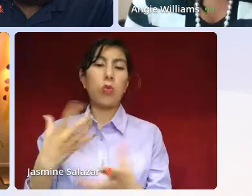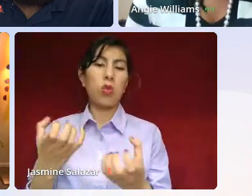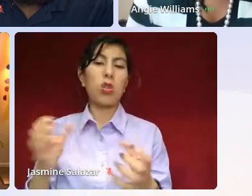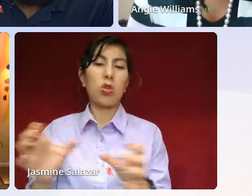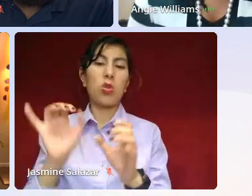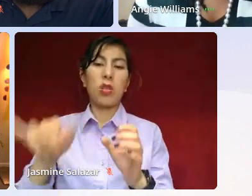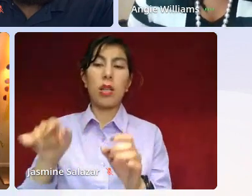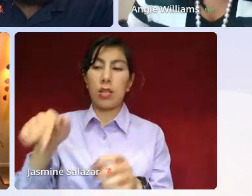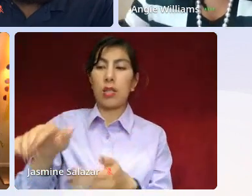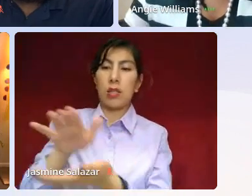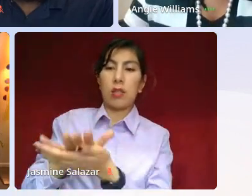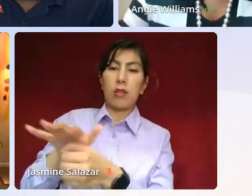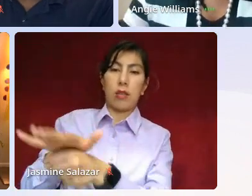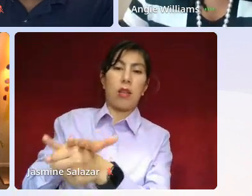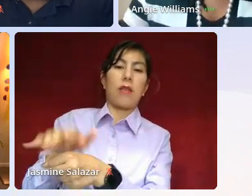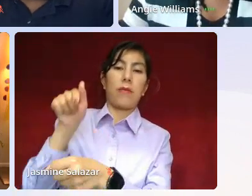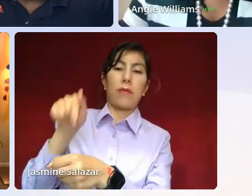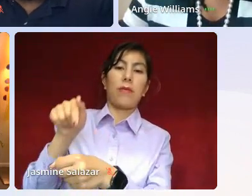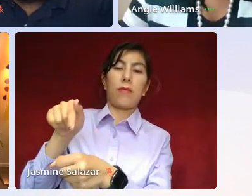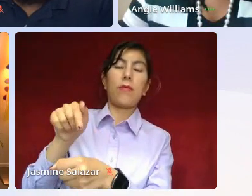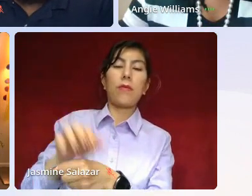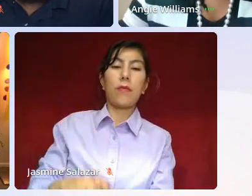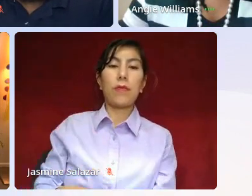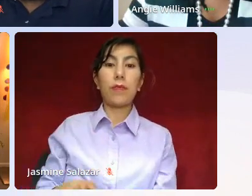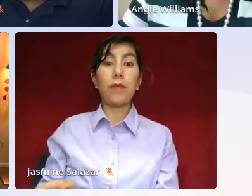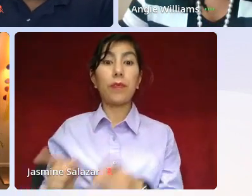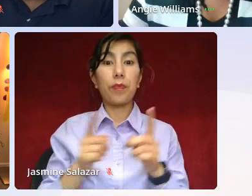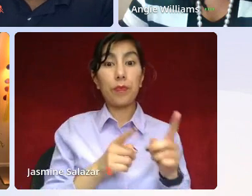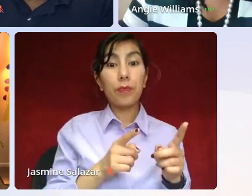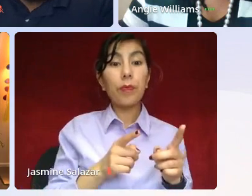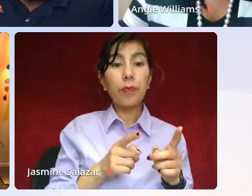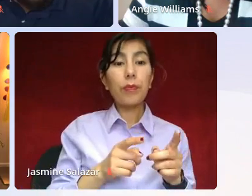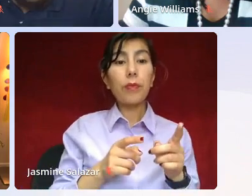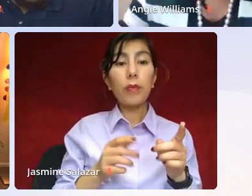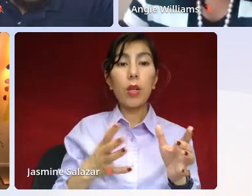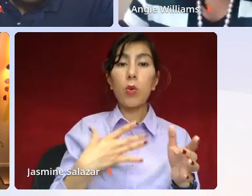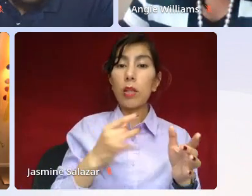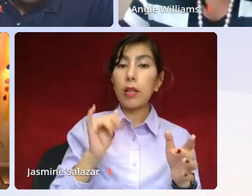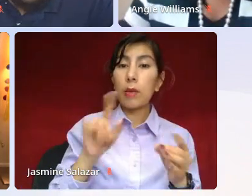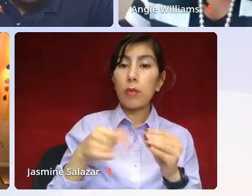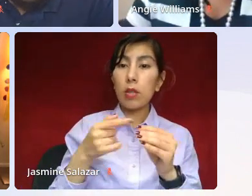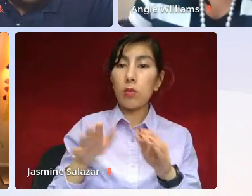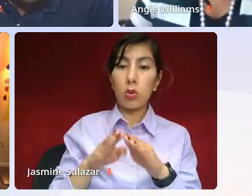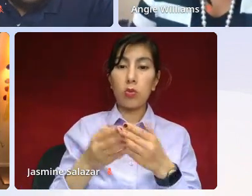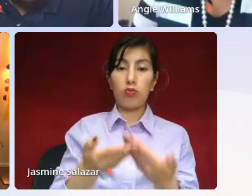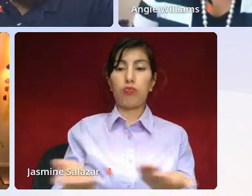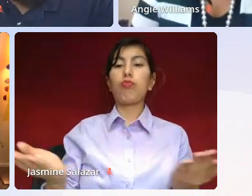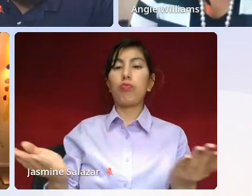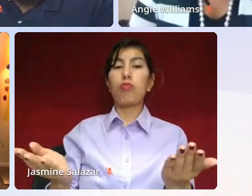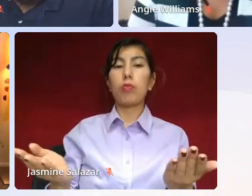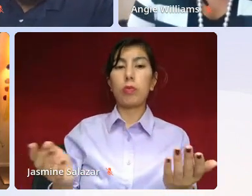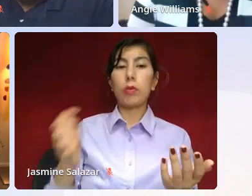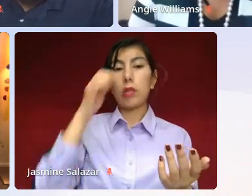end. Yeah, and what I really love about what you just laid out is that I think that for some folks, when they think